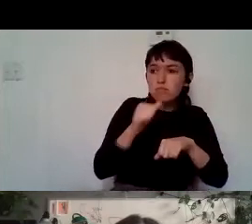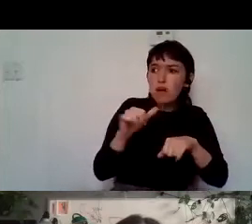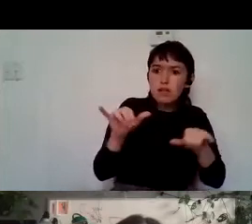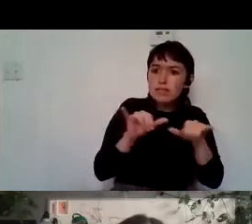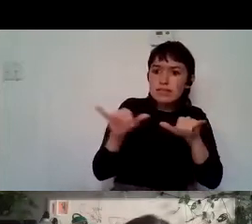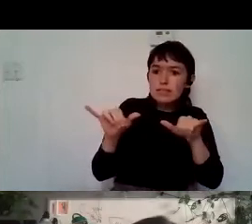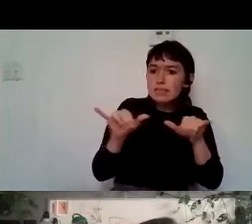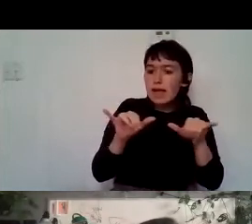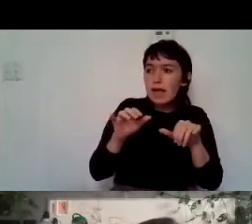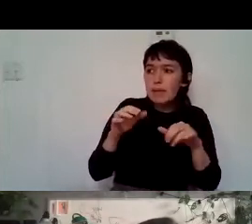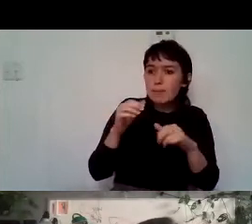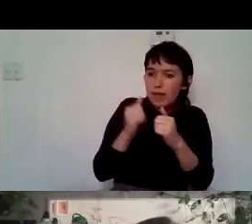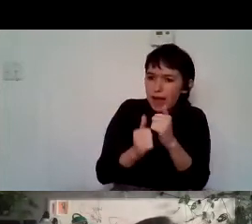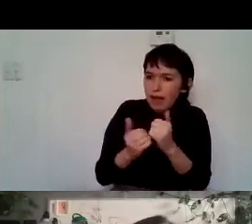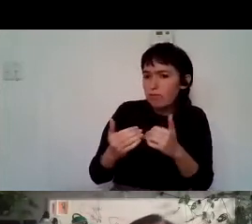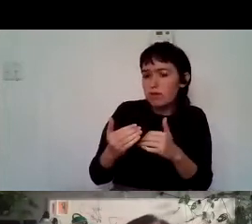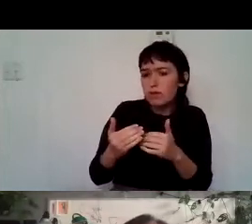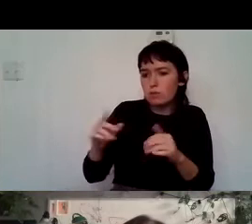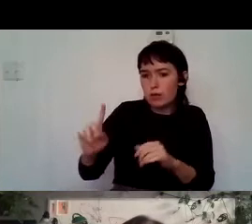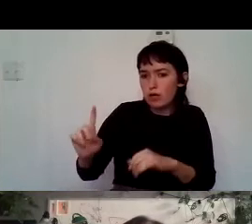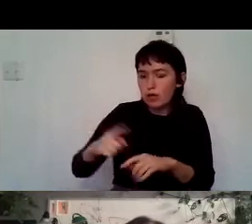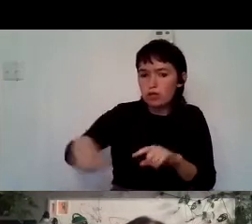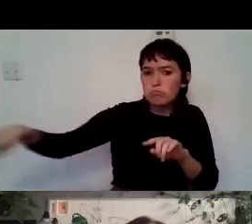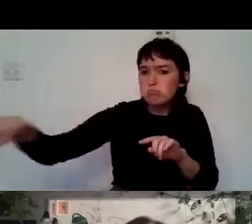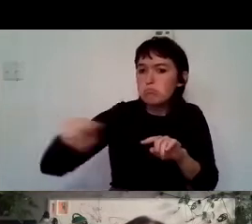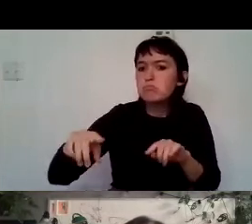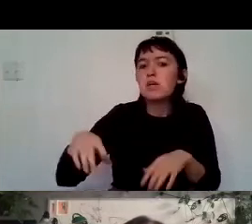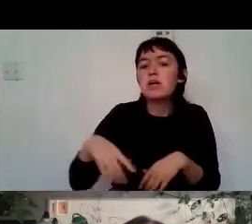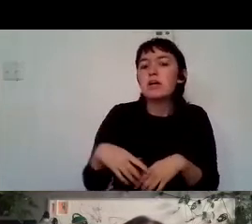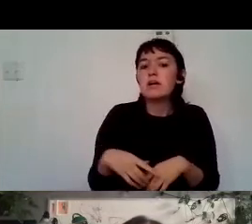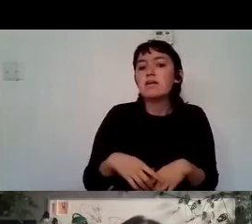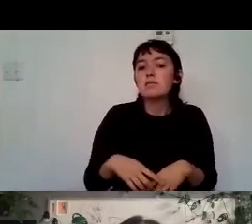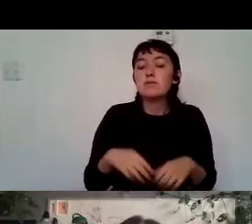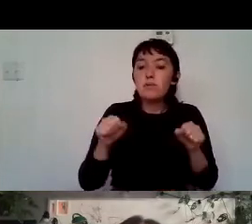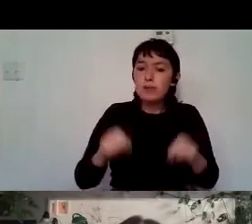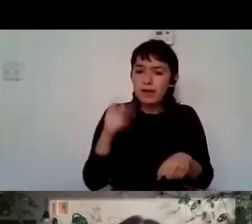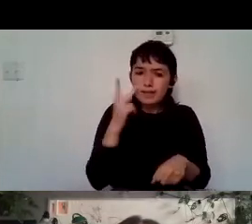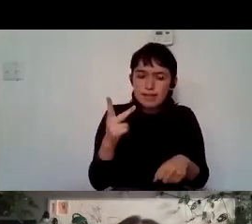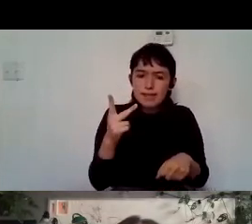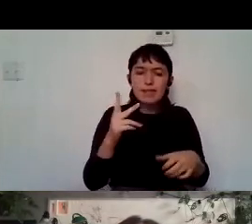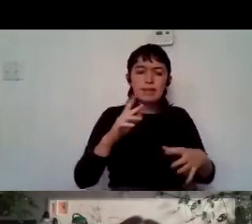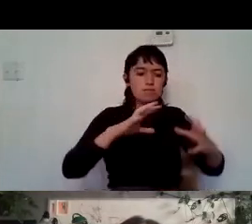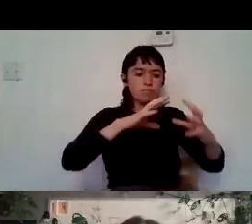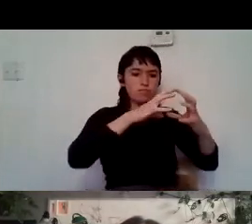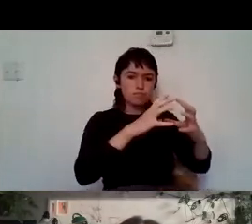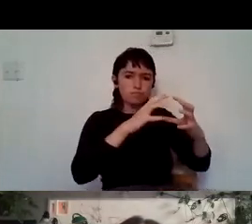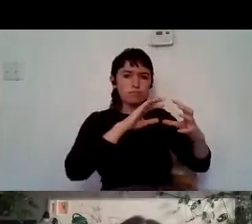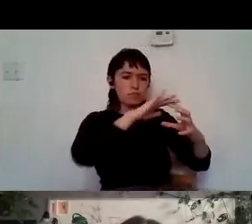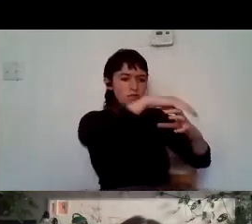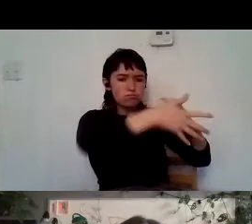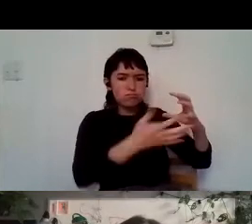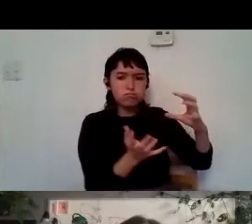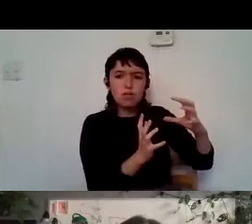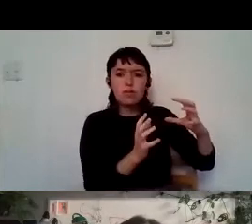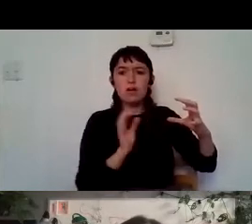there's massive mountains in the Andes or on the Himalayas, where you can see here that the value of the gravity is higher. So all